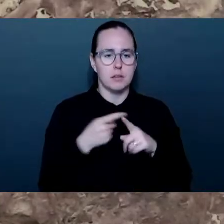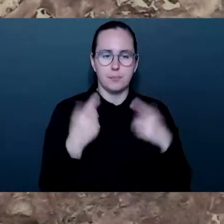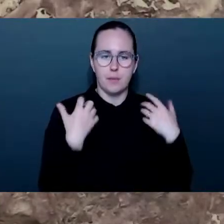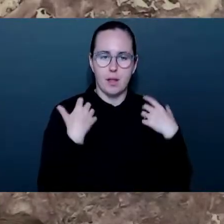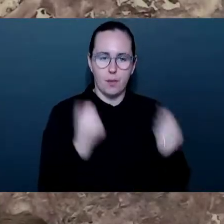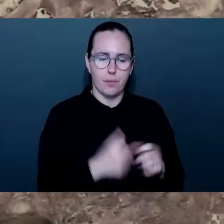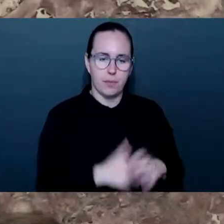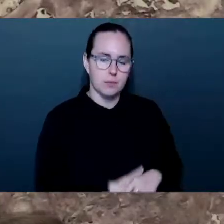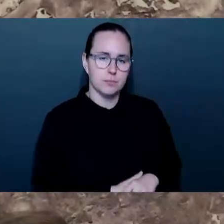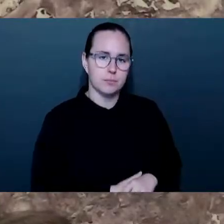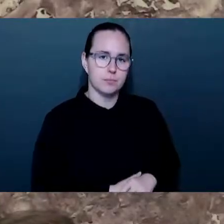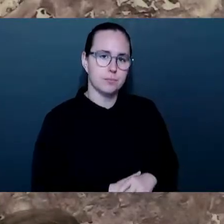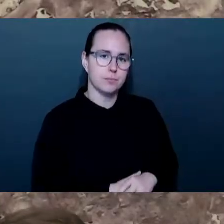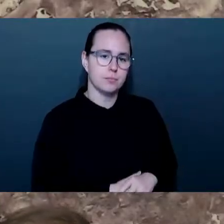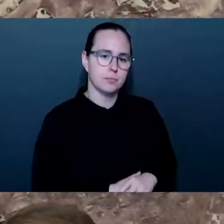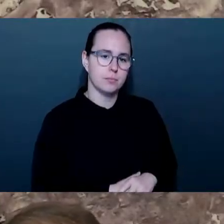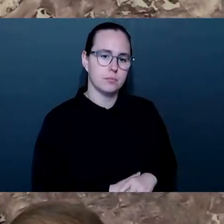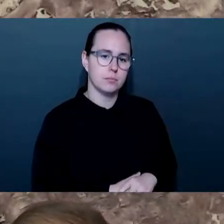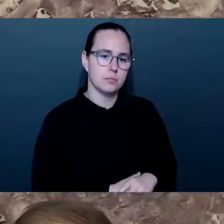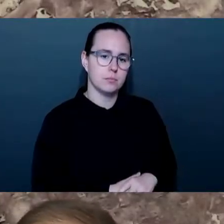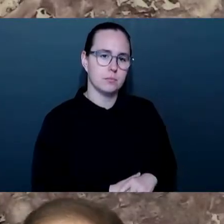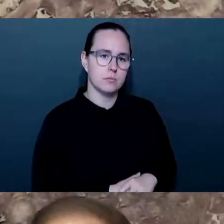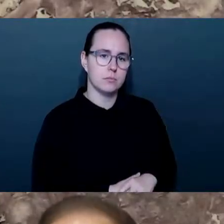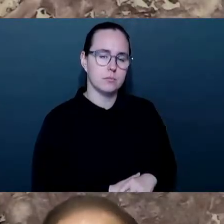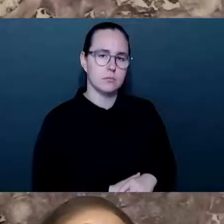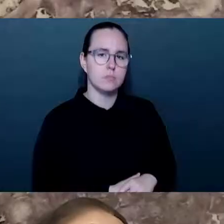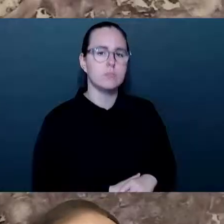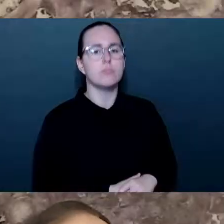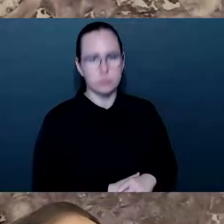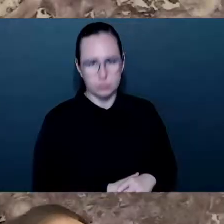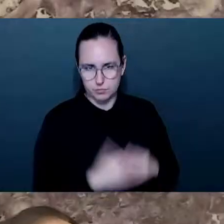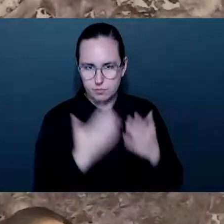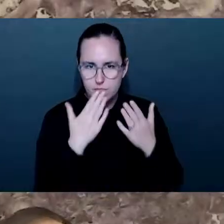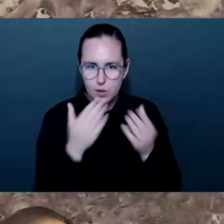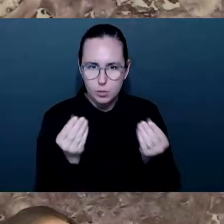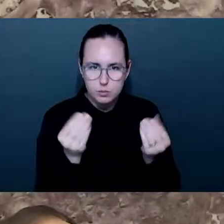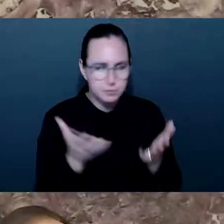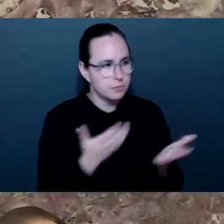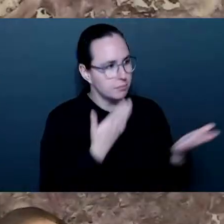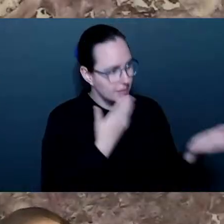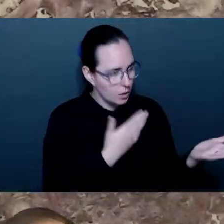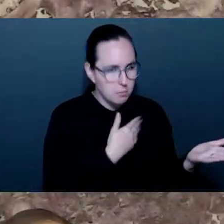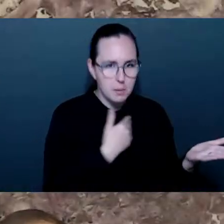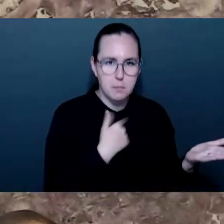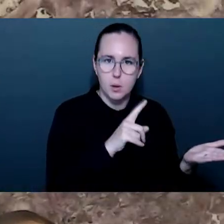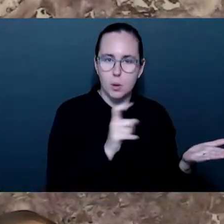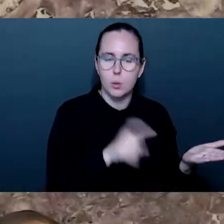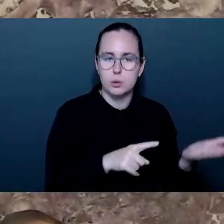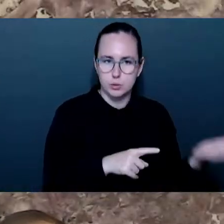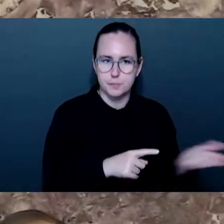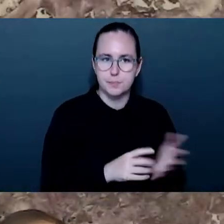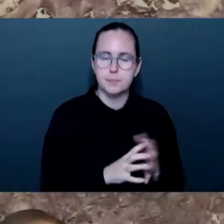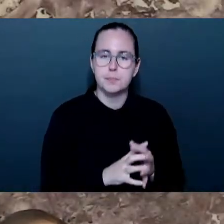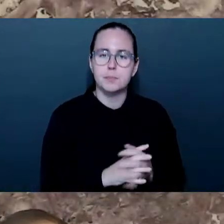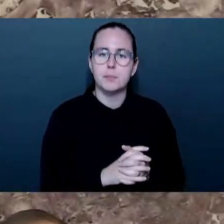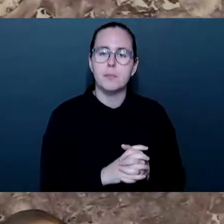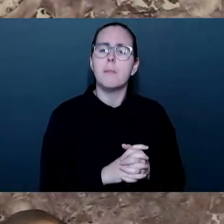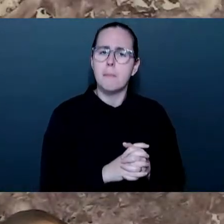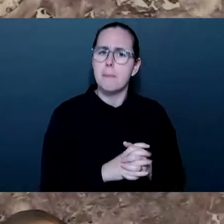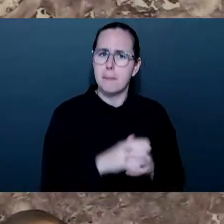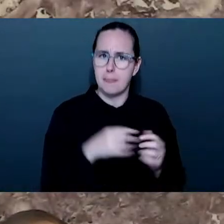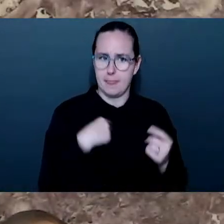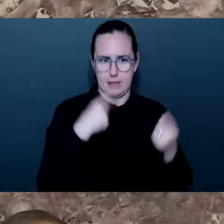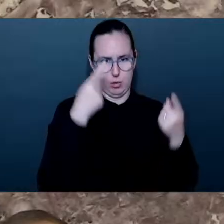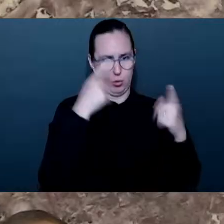Thank you so much, Honourable Speaker. Thank you to the member for the question and for the shared concern about caring for seniors and elders in